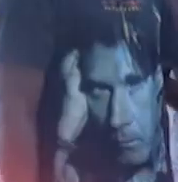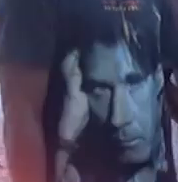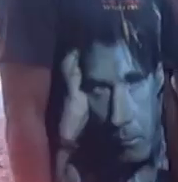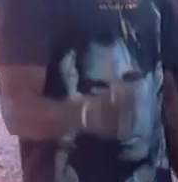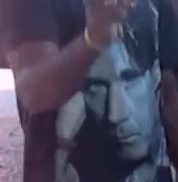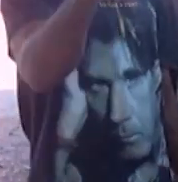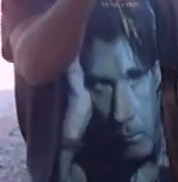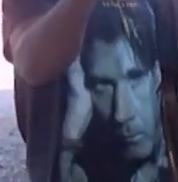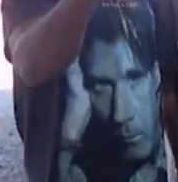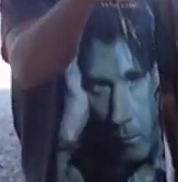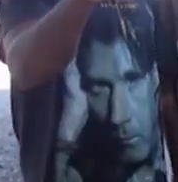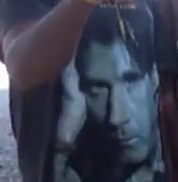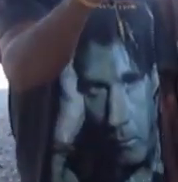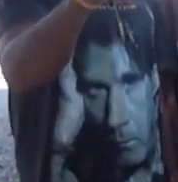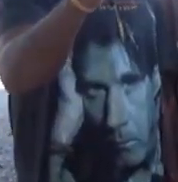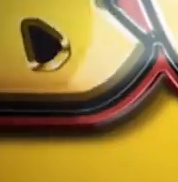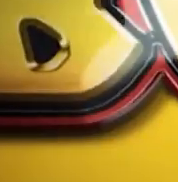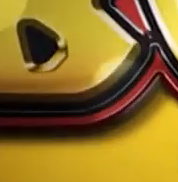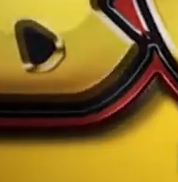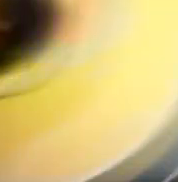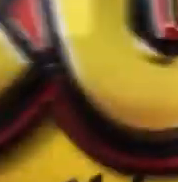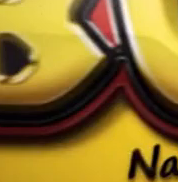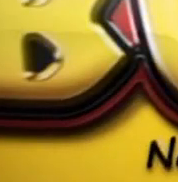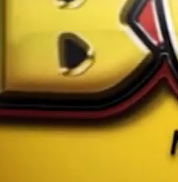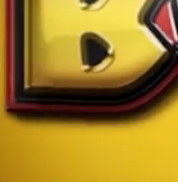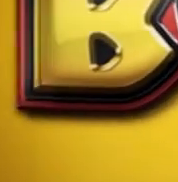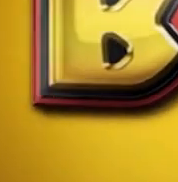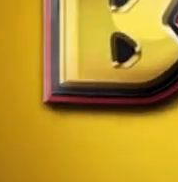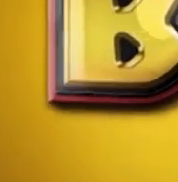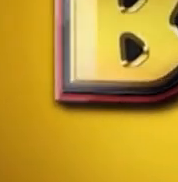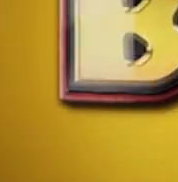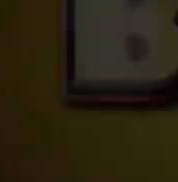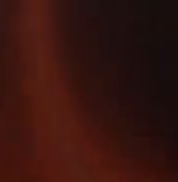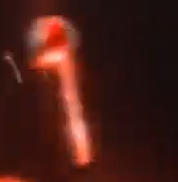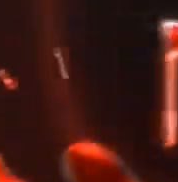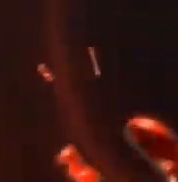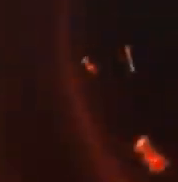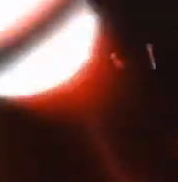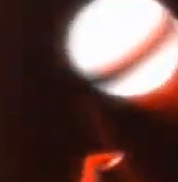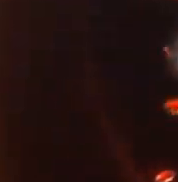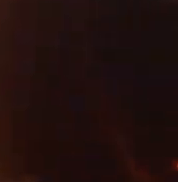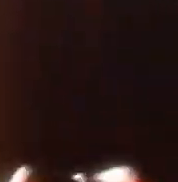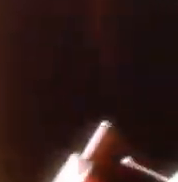Bula FM number 2 NSR. Bula FM number 2 NSR.